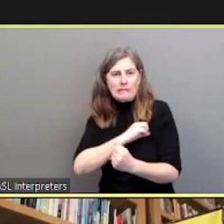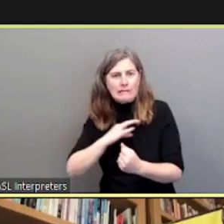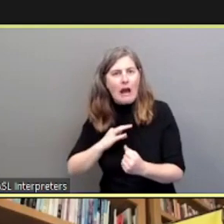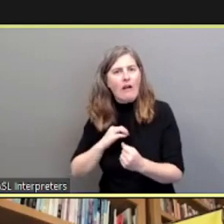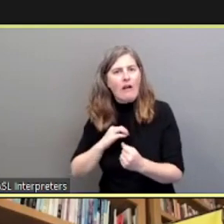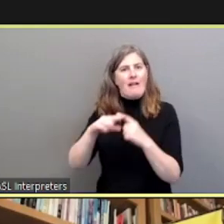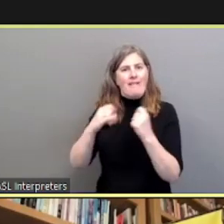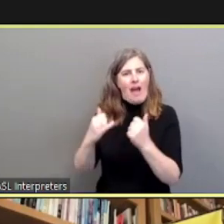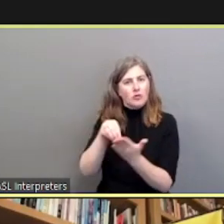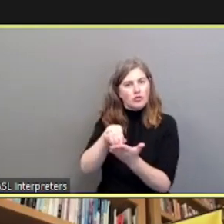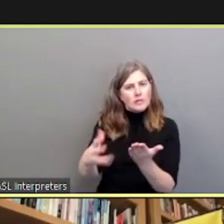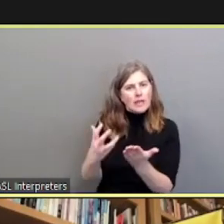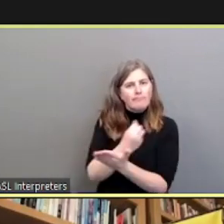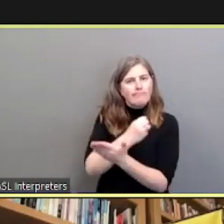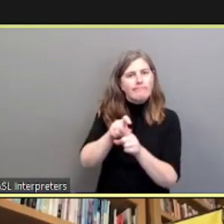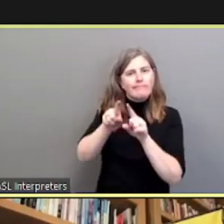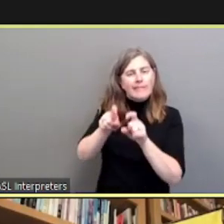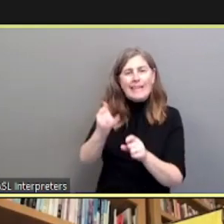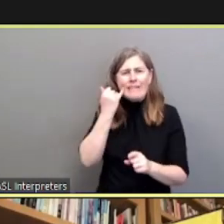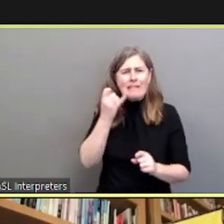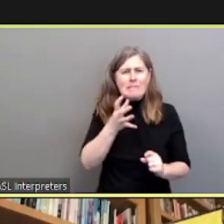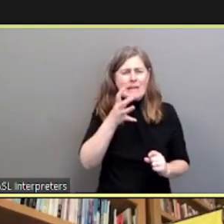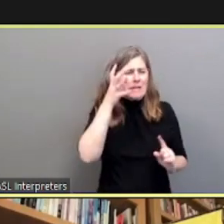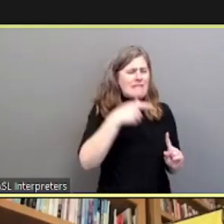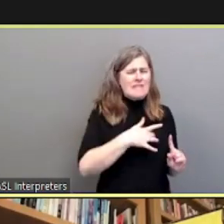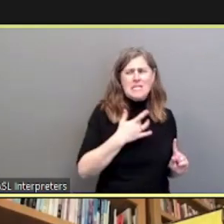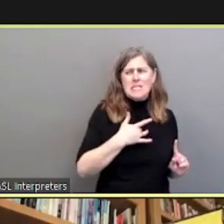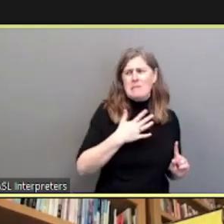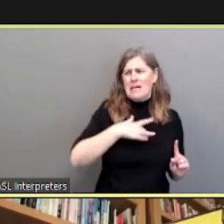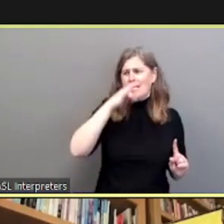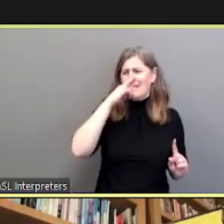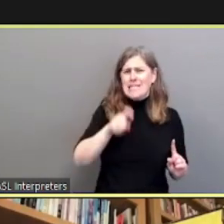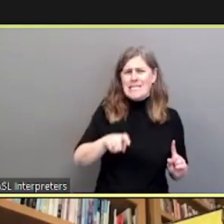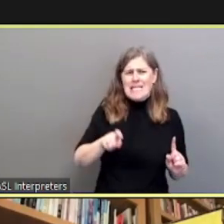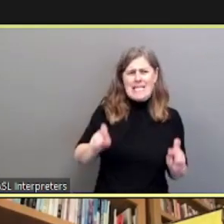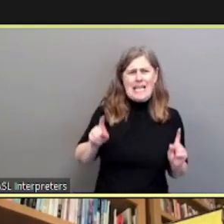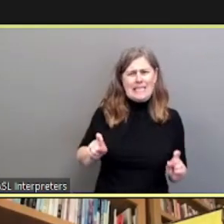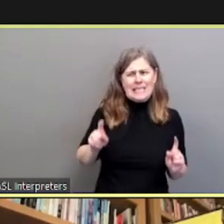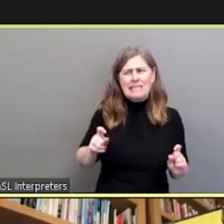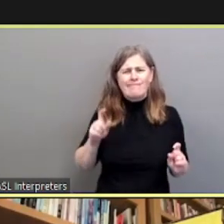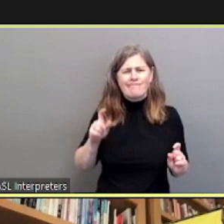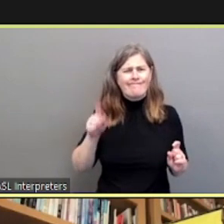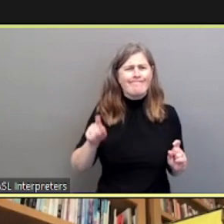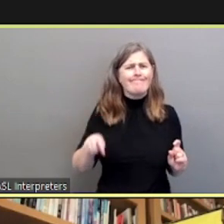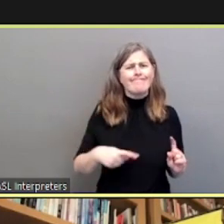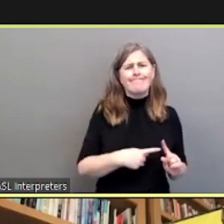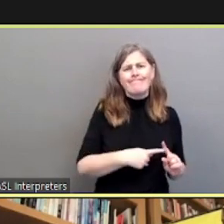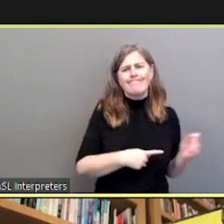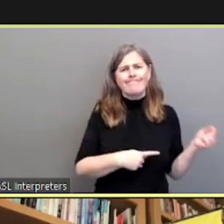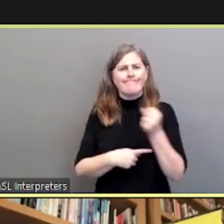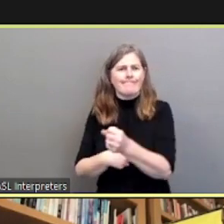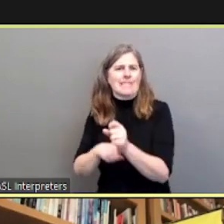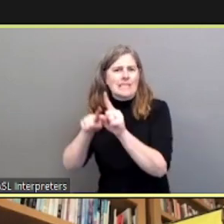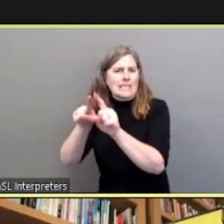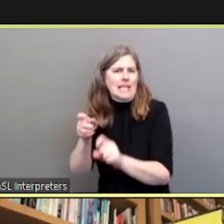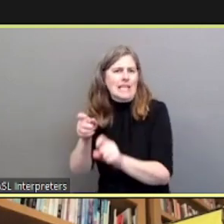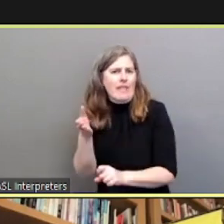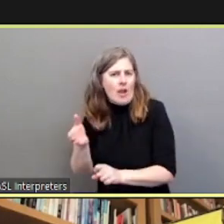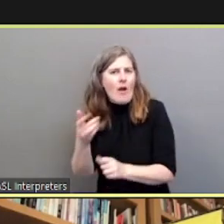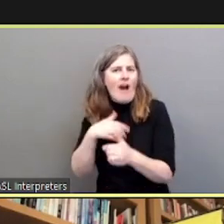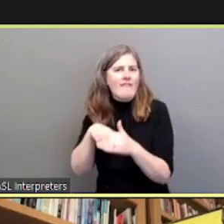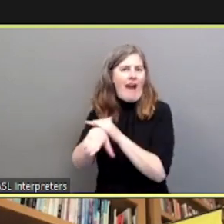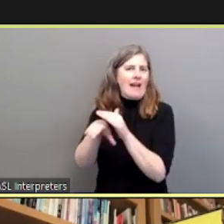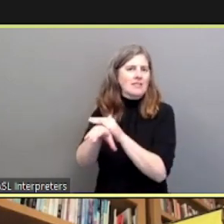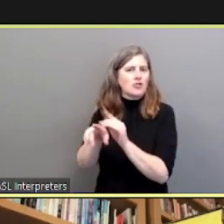available for students, parents who want their students tested, parents who want their children tested in school will have some